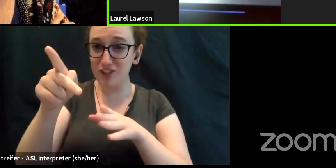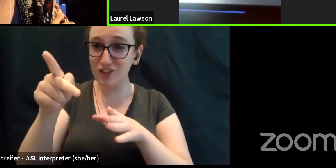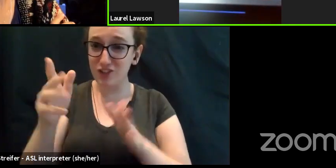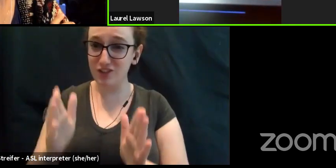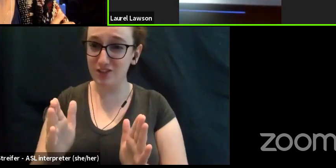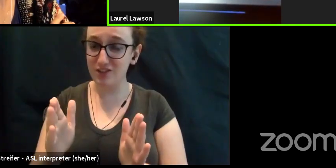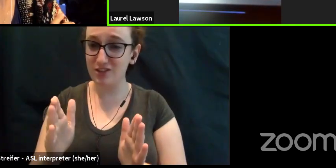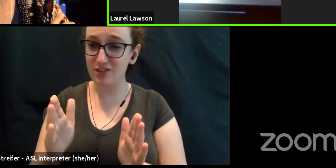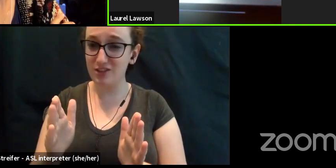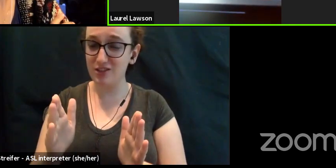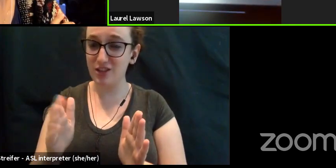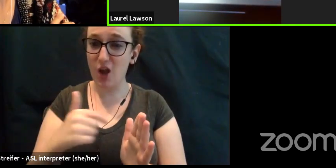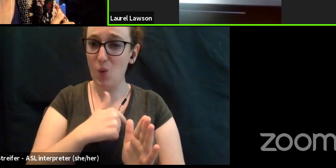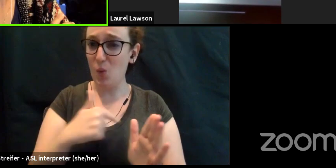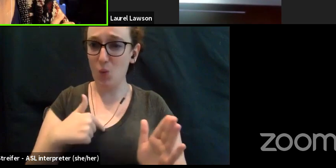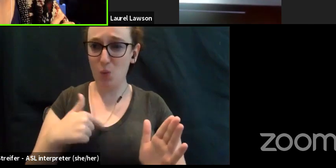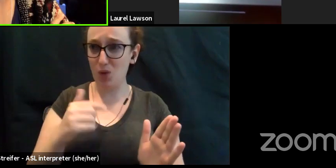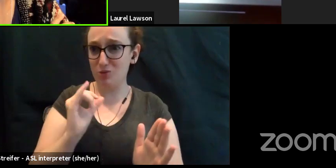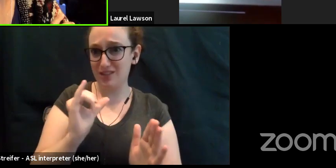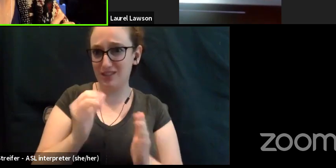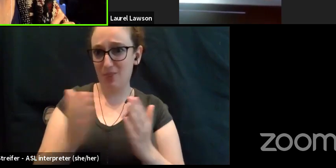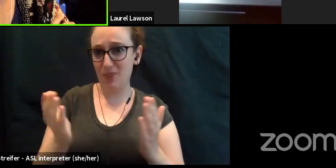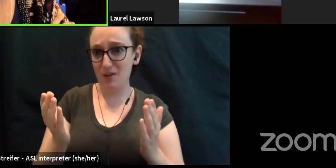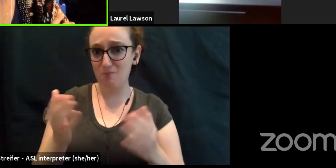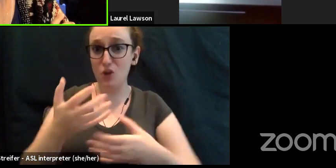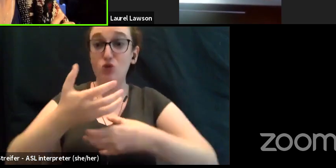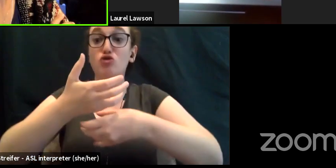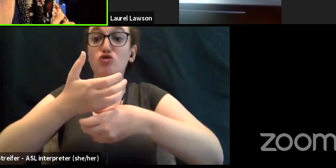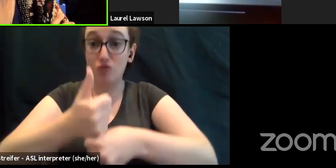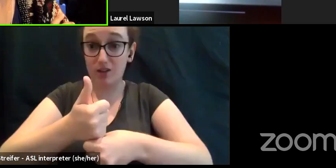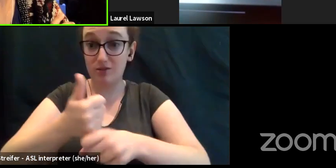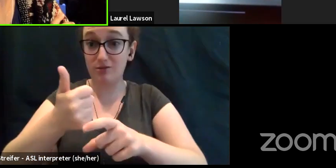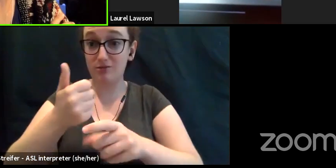do the same. Yes. Trust the artists.